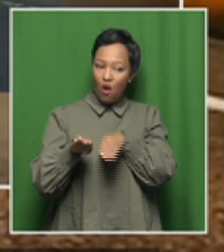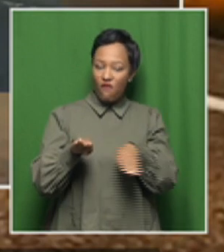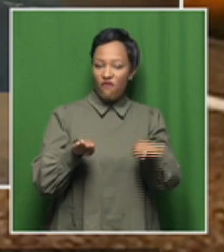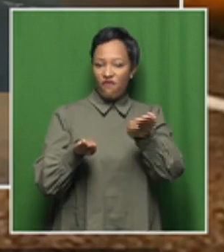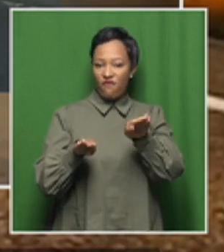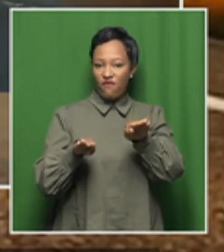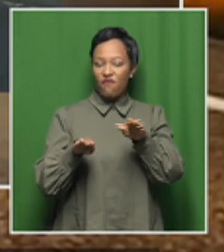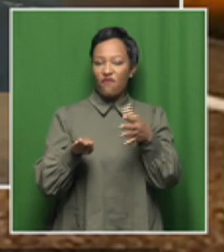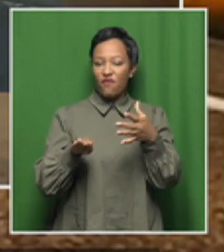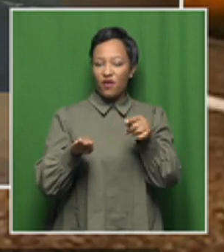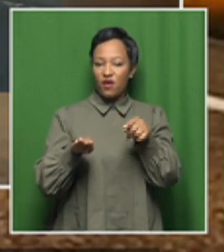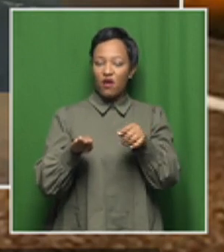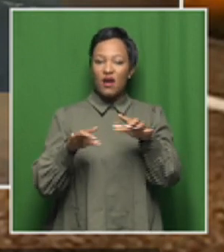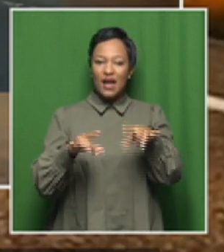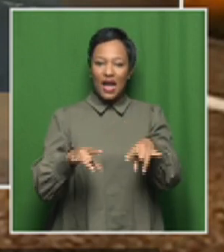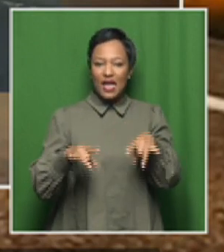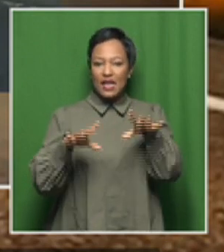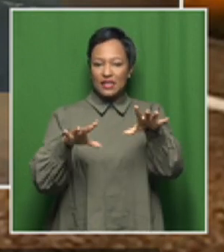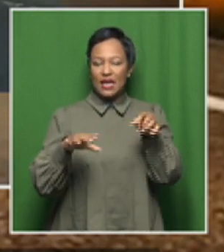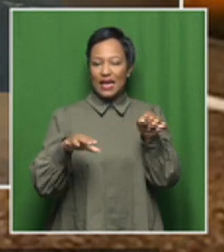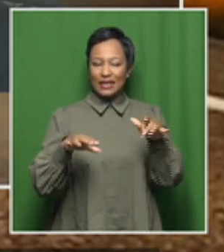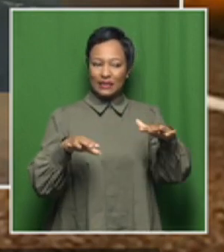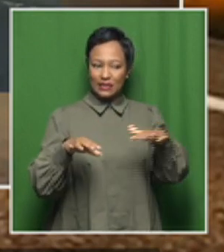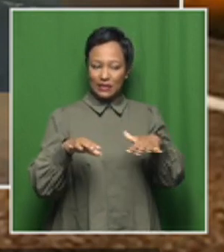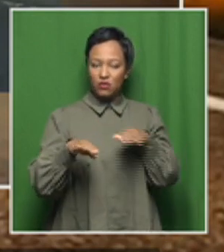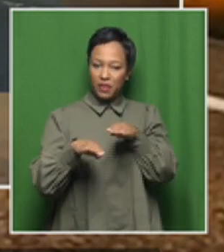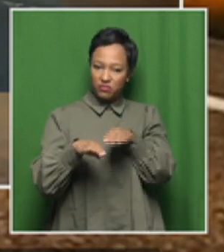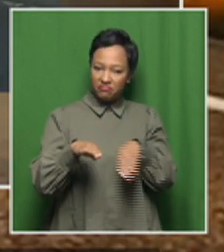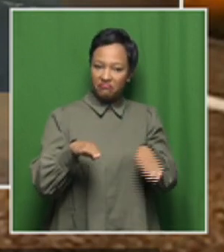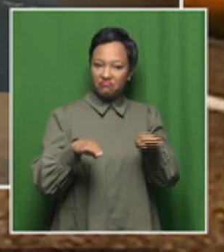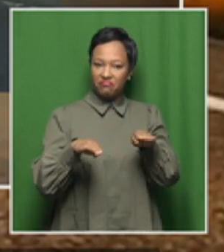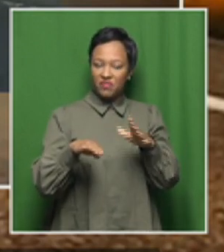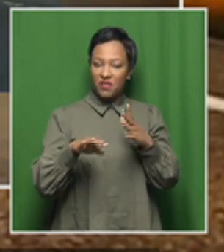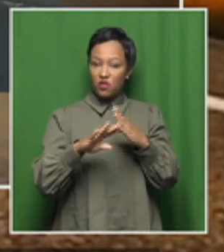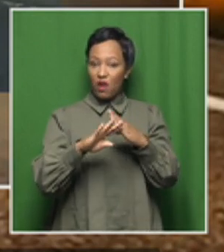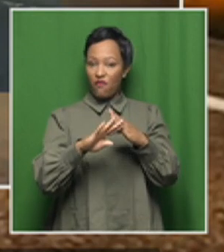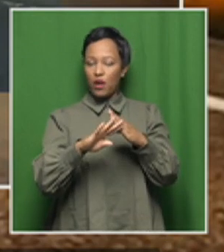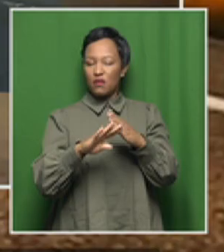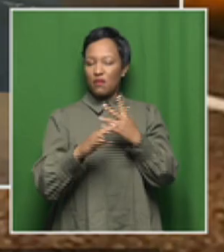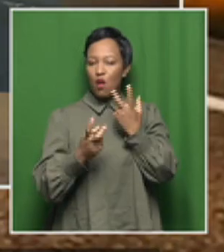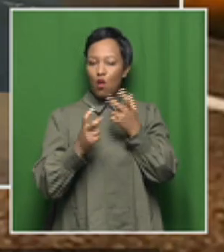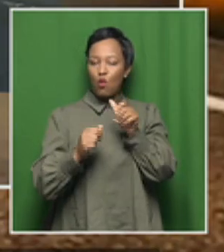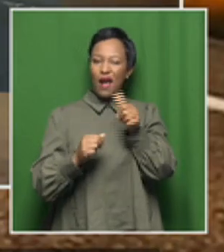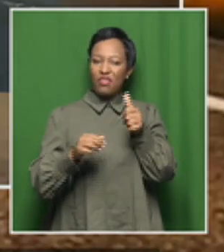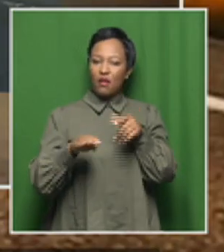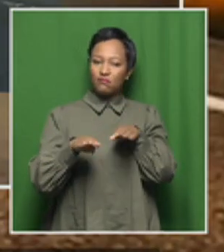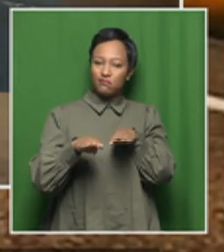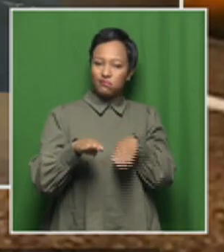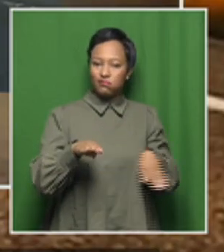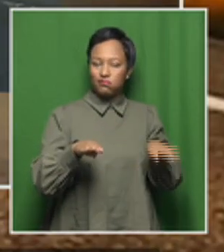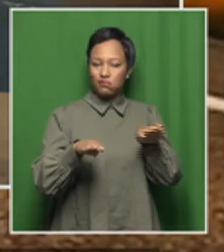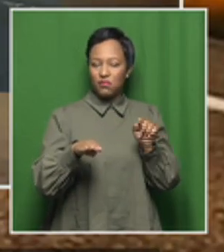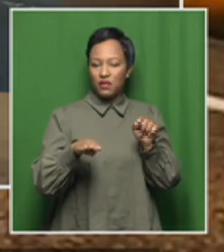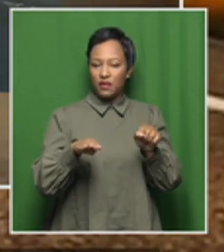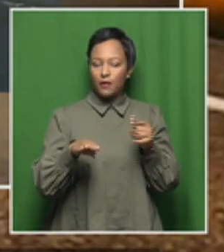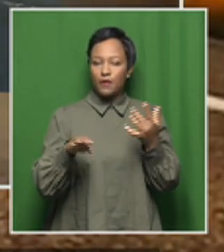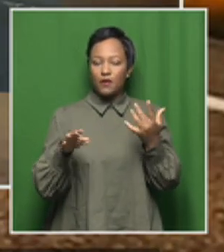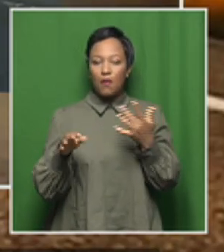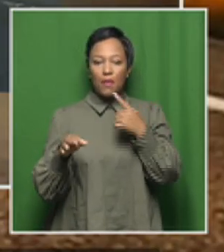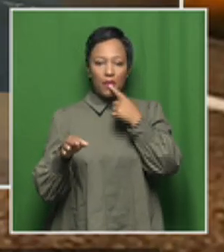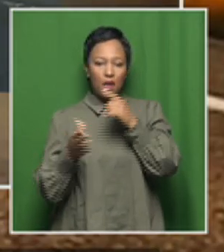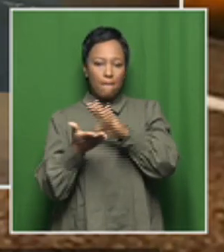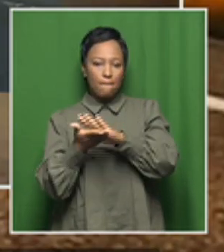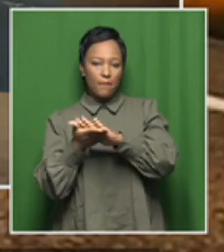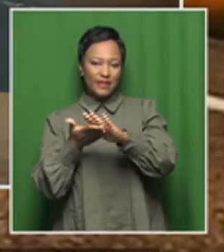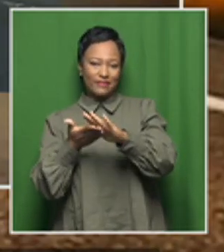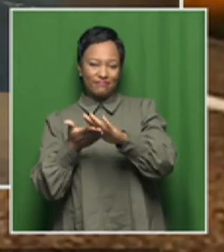rerouted through the bottom of Khayelitsha, or perhaps if you want to avoid that congestion, just look for some alternative routes, maybe a route through Mitchell's Plain off the M2